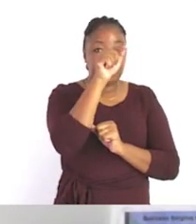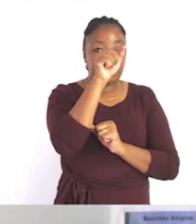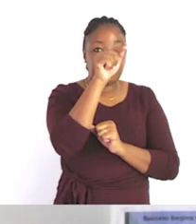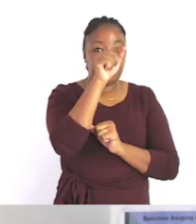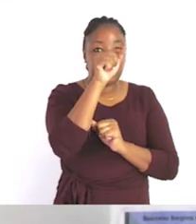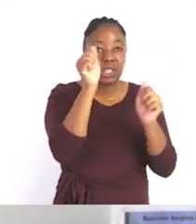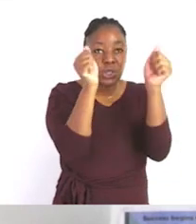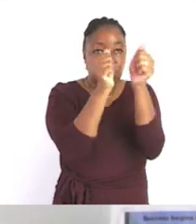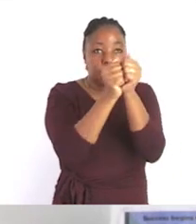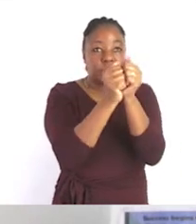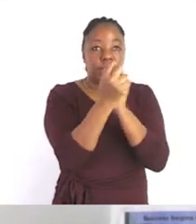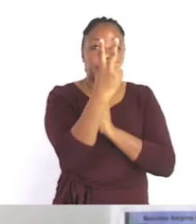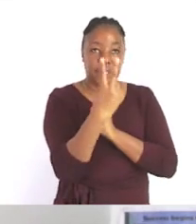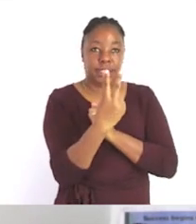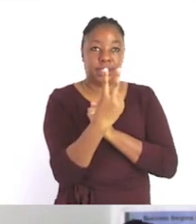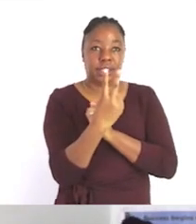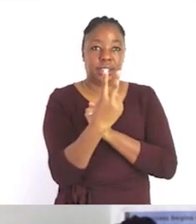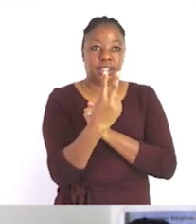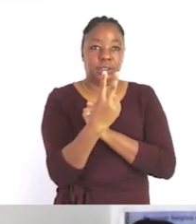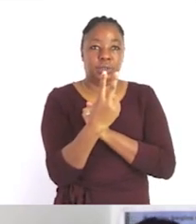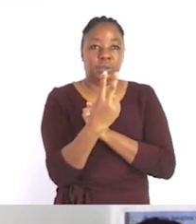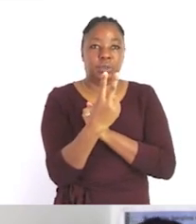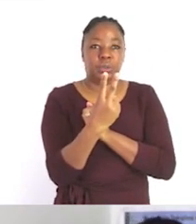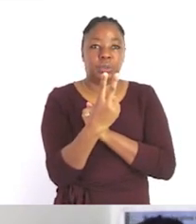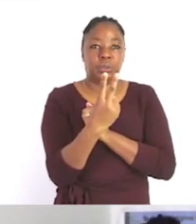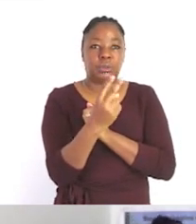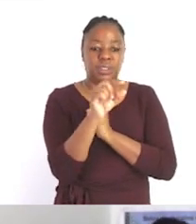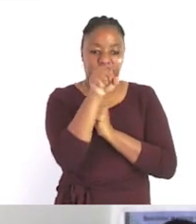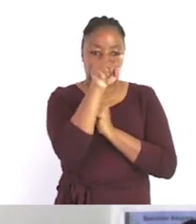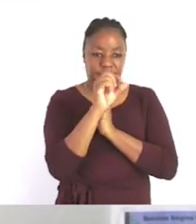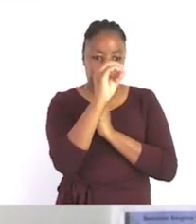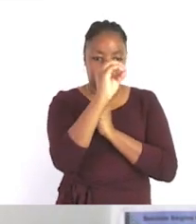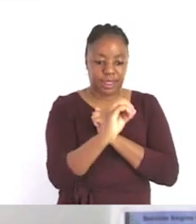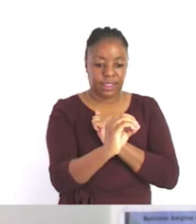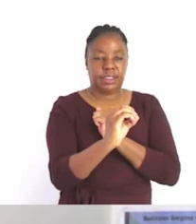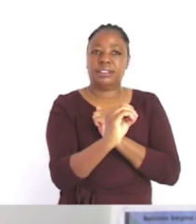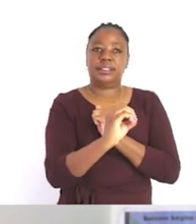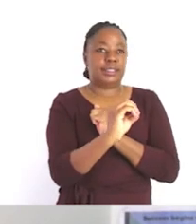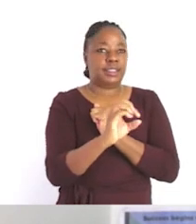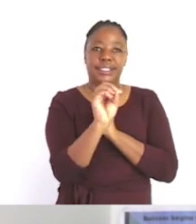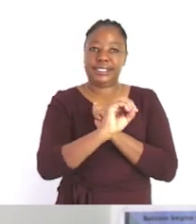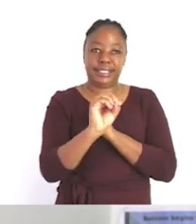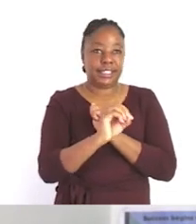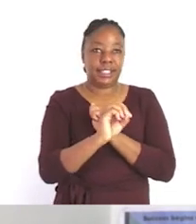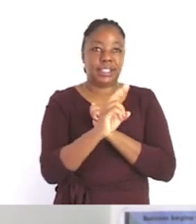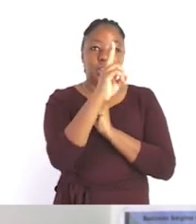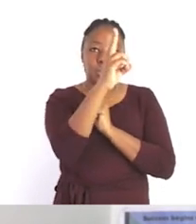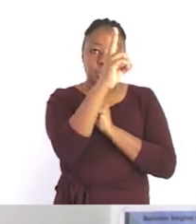And it says 2 plus nothing. And it becomes